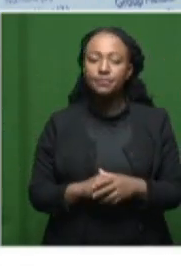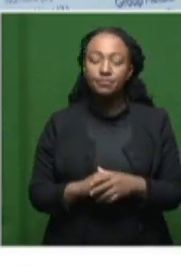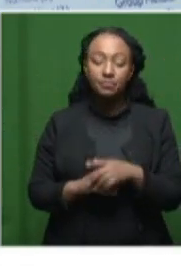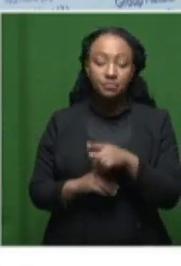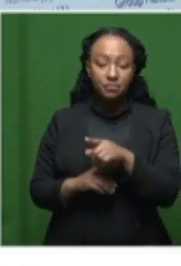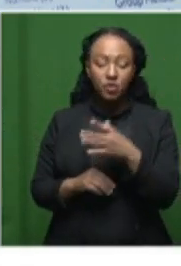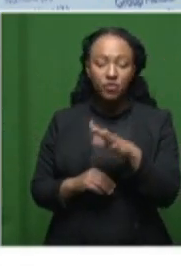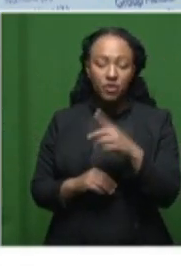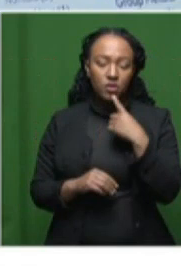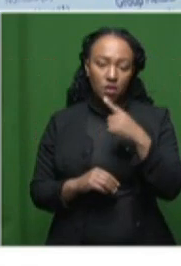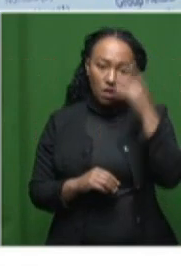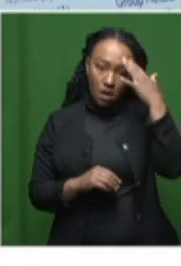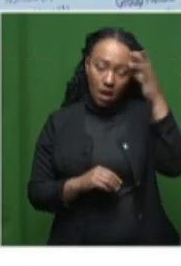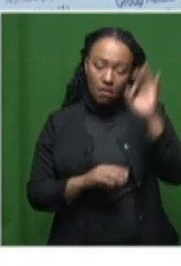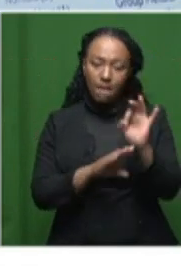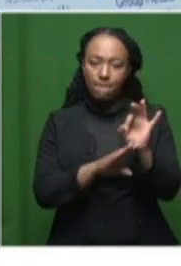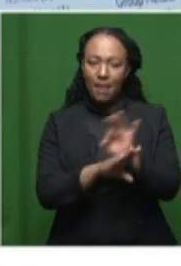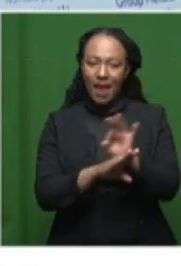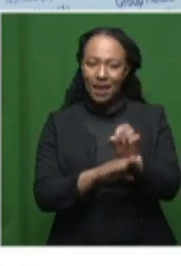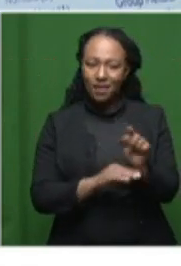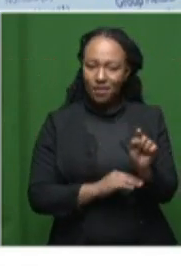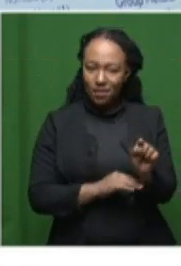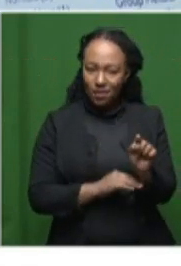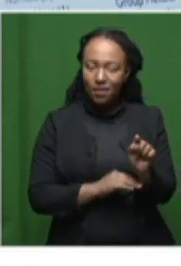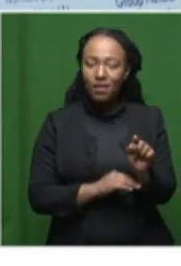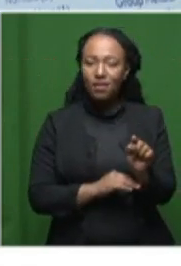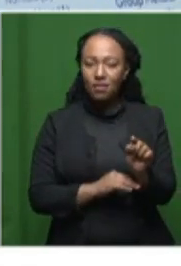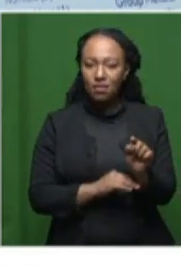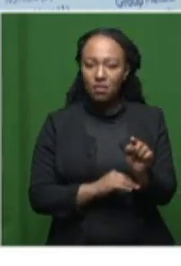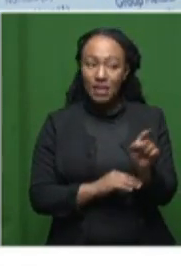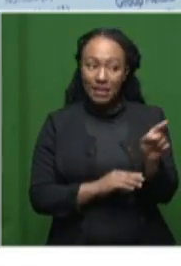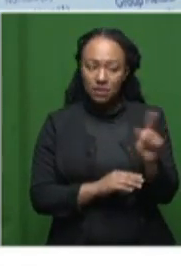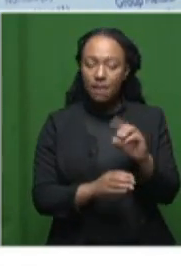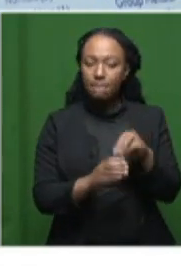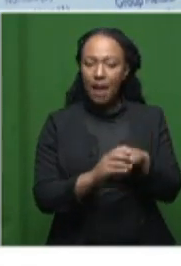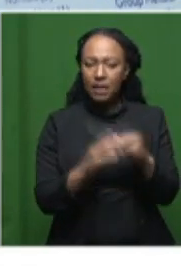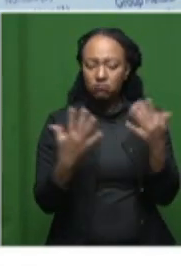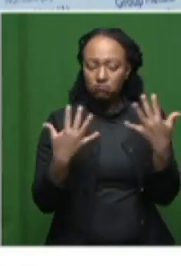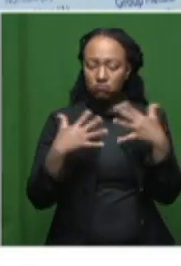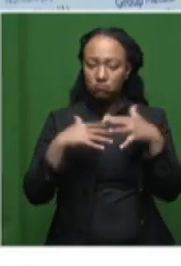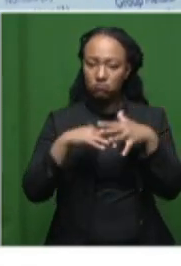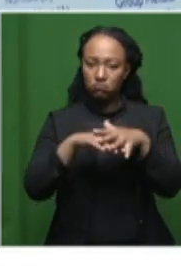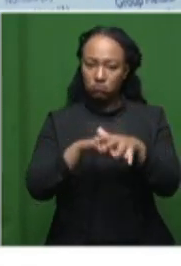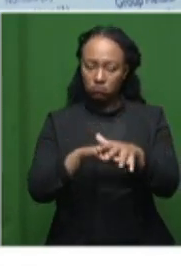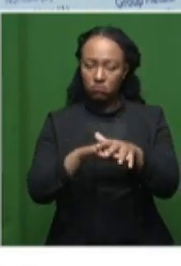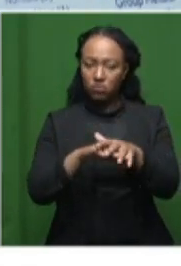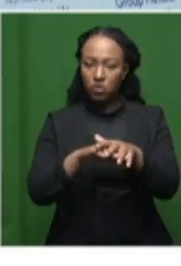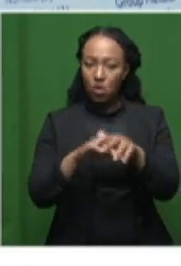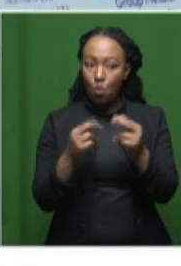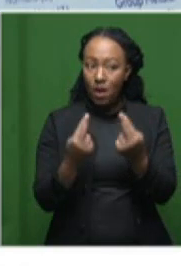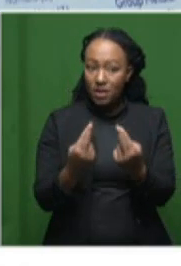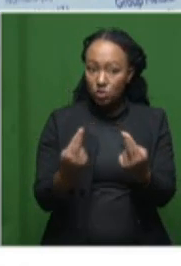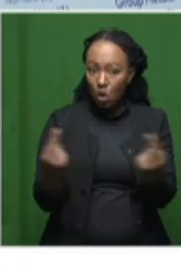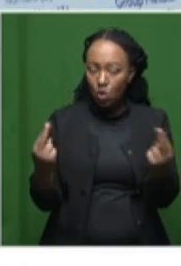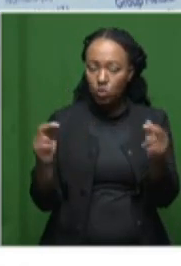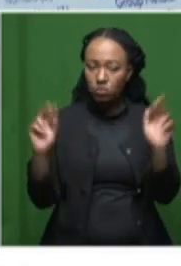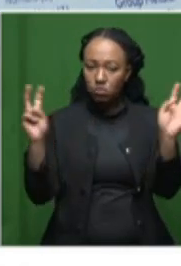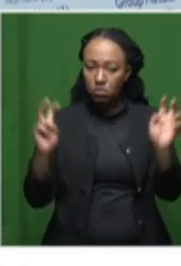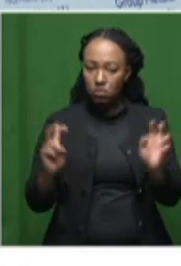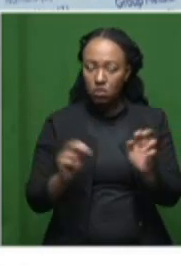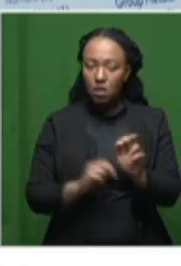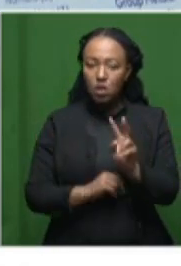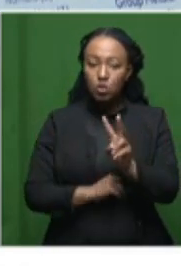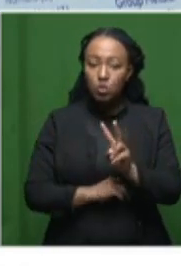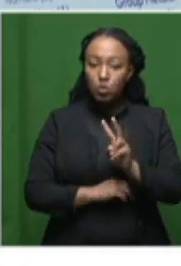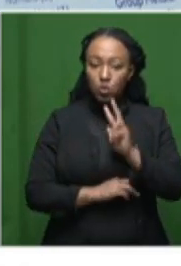alluded, Sakina, is that it's part of the integrated resource plan, which allocates